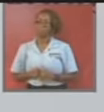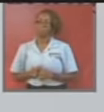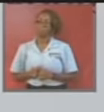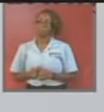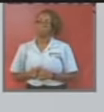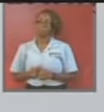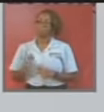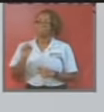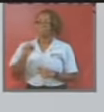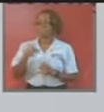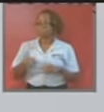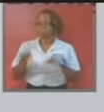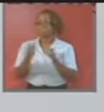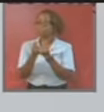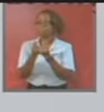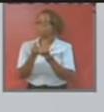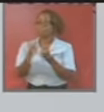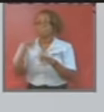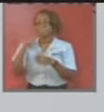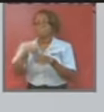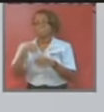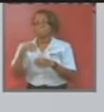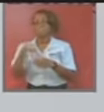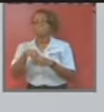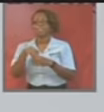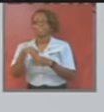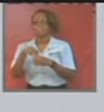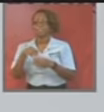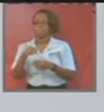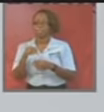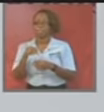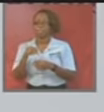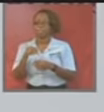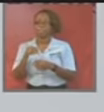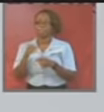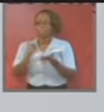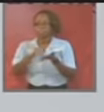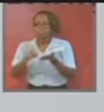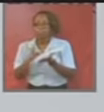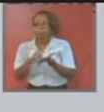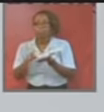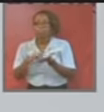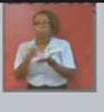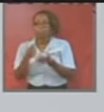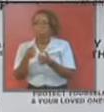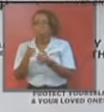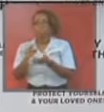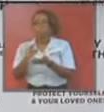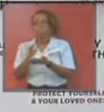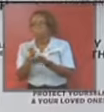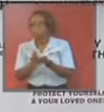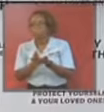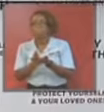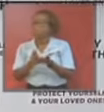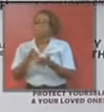group, I think. So it is essential that persons of that age generally have the vaccine. So yes for that one as well, Candice. Okay, great. Thank you very